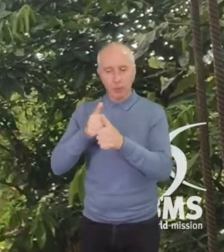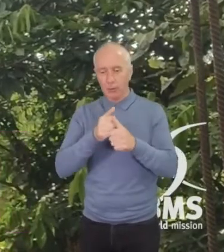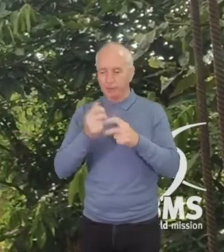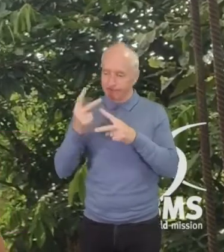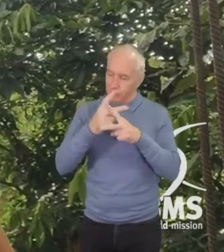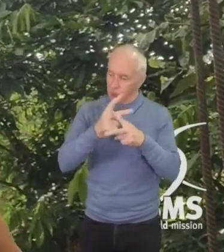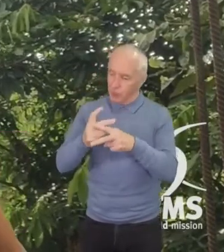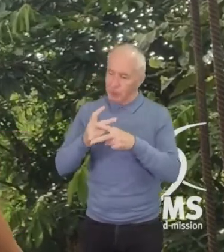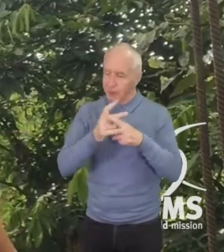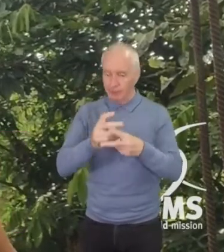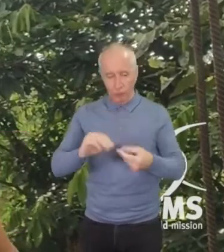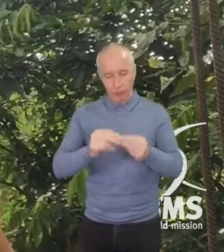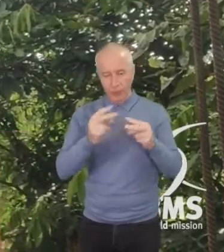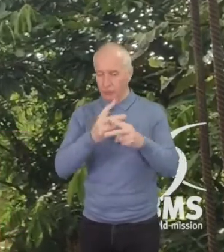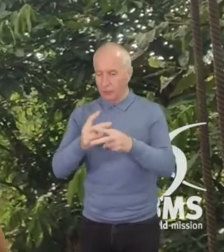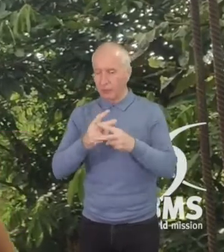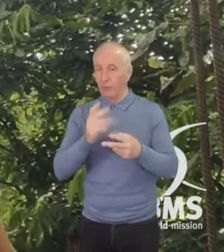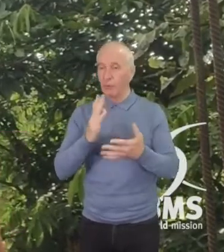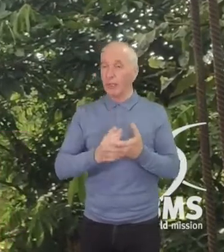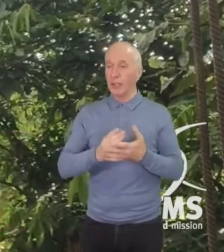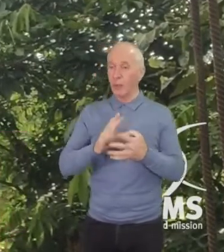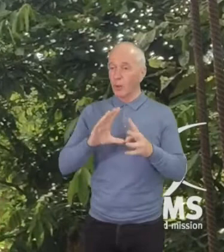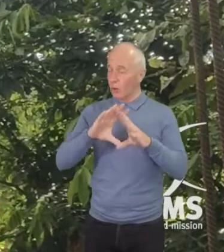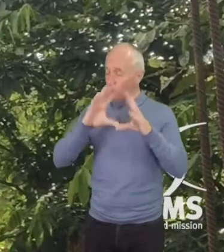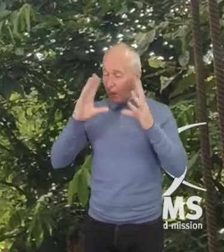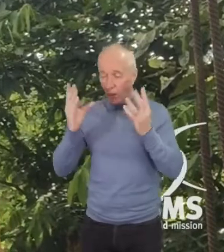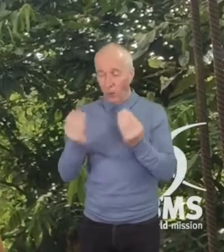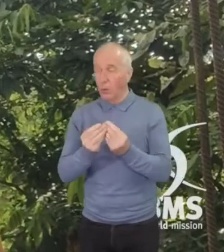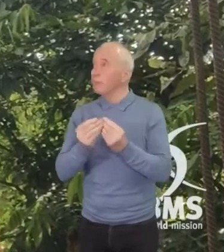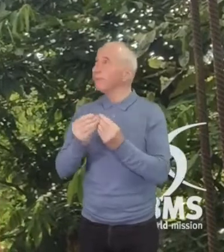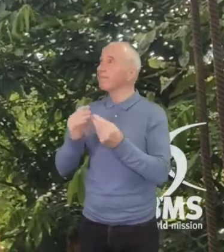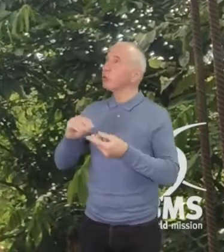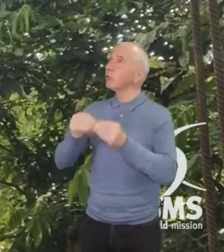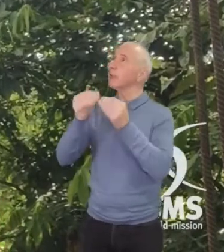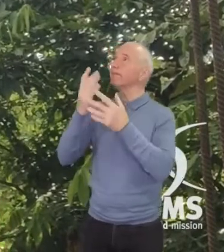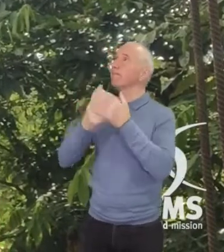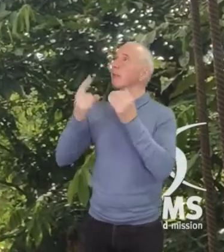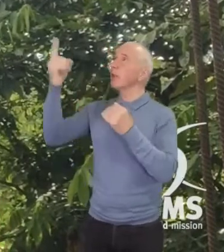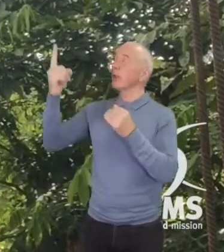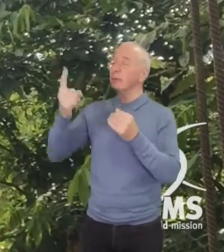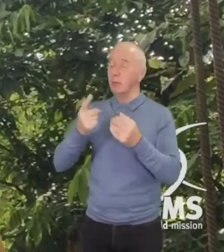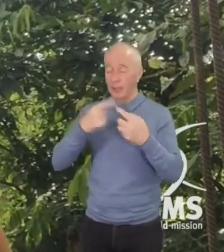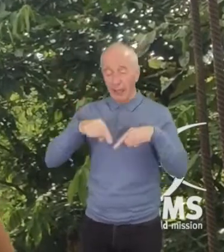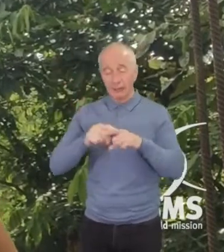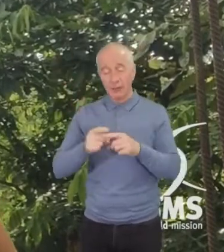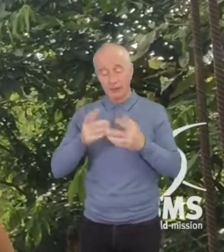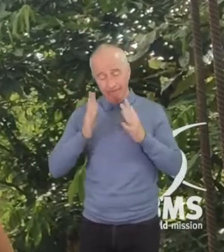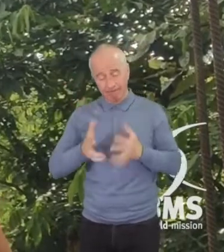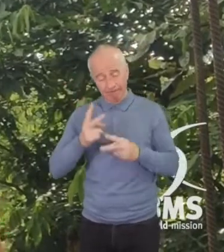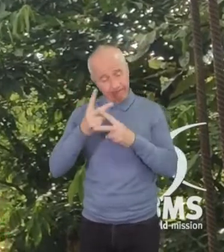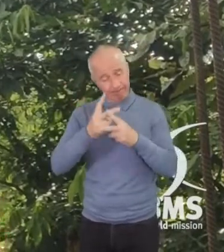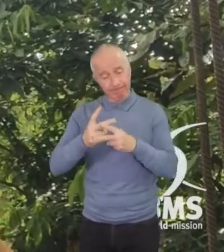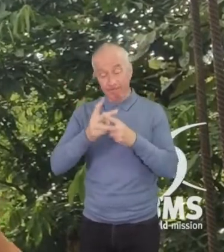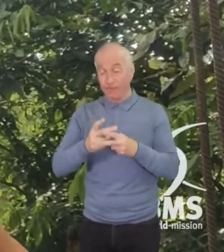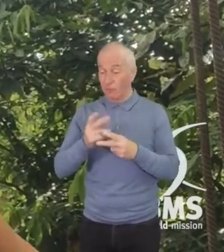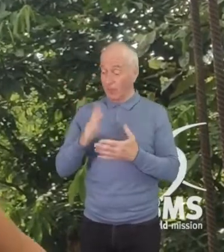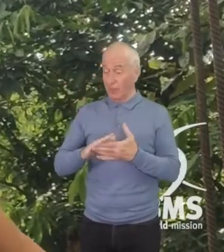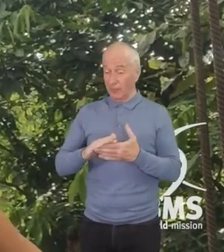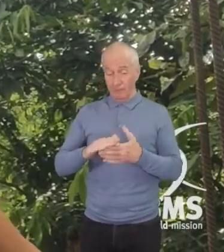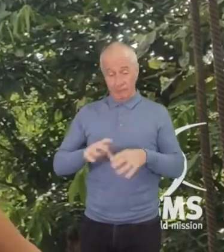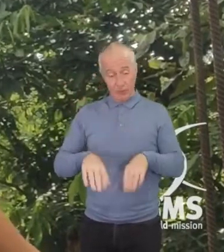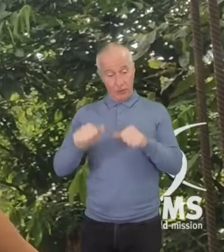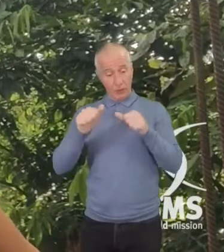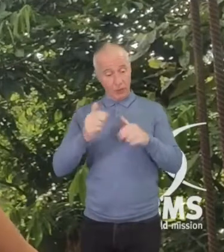taking the whole Bible or the whole purpose of God seriously. Our holy book begins with our Creator, the God we